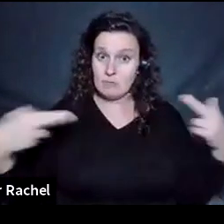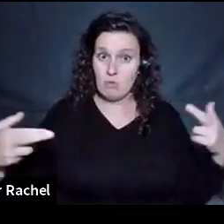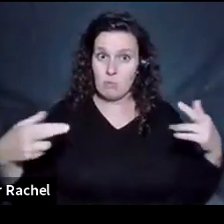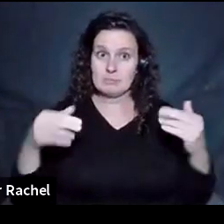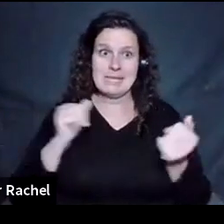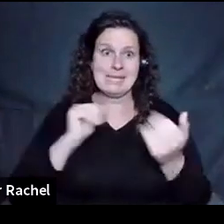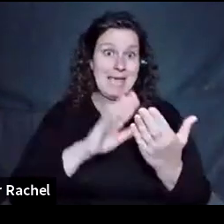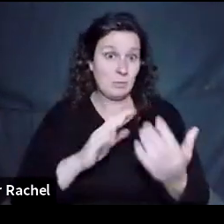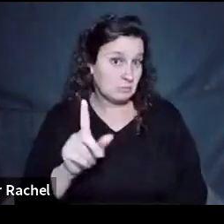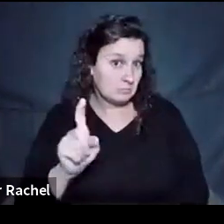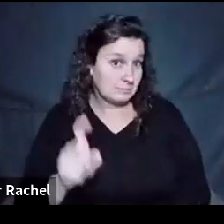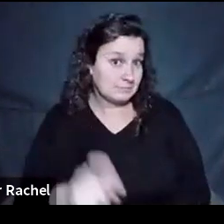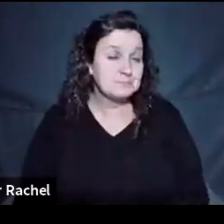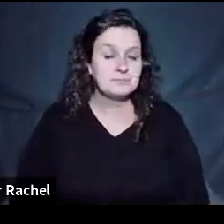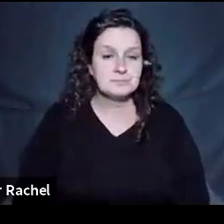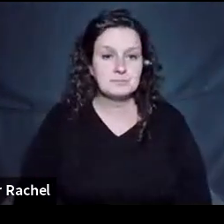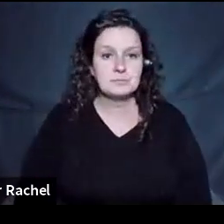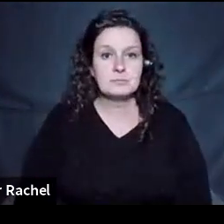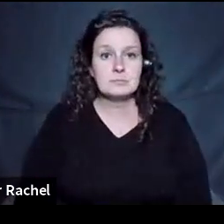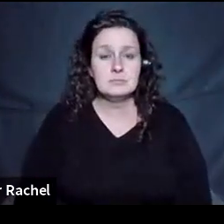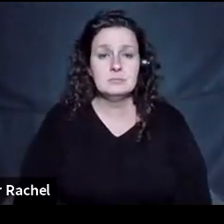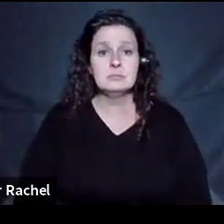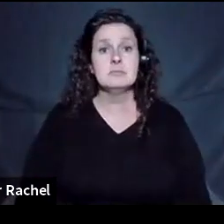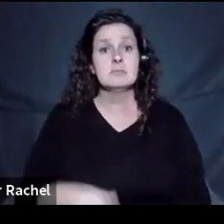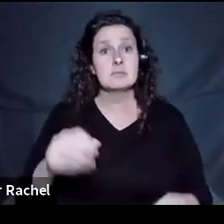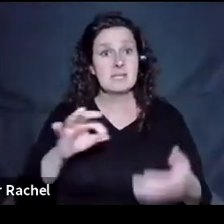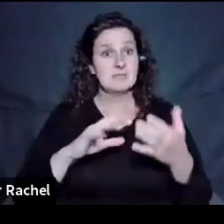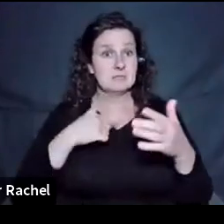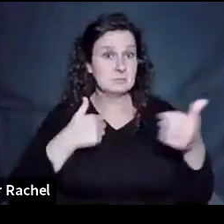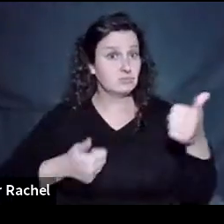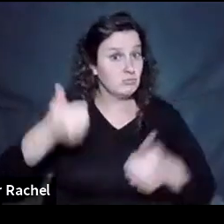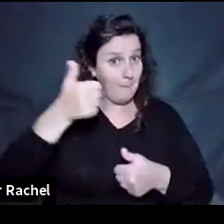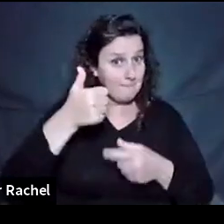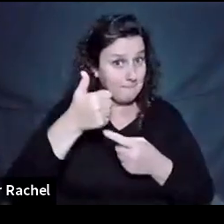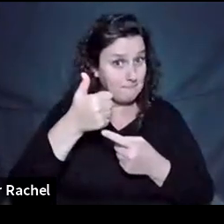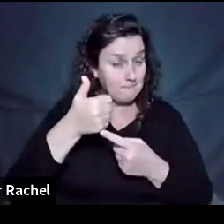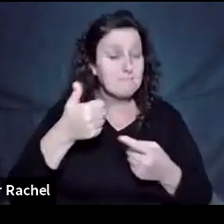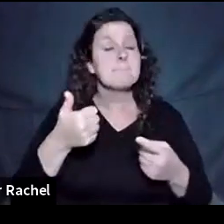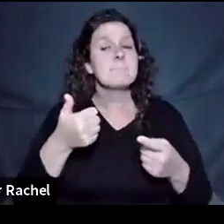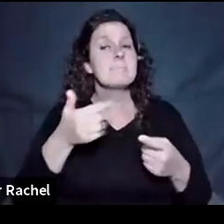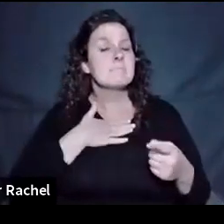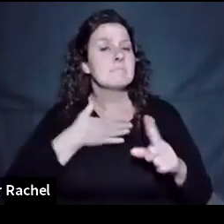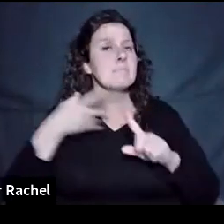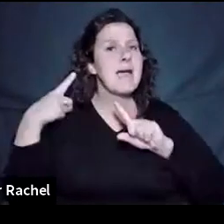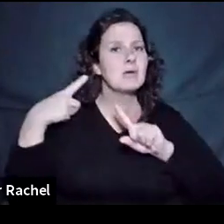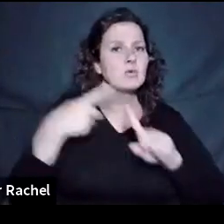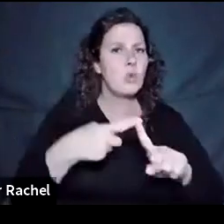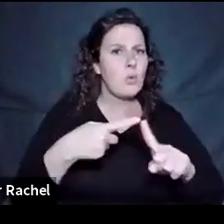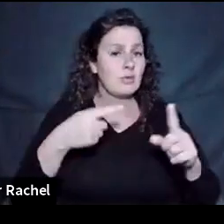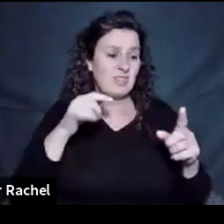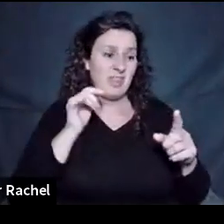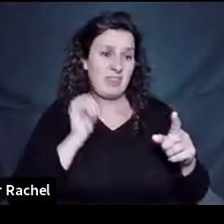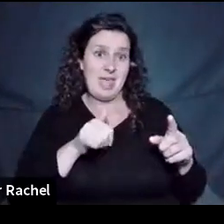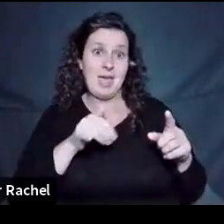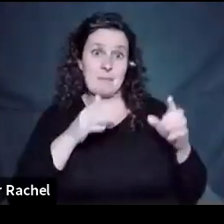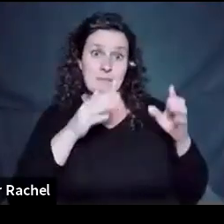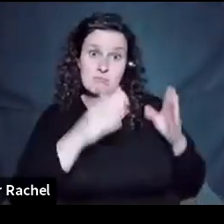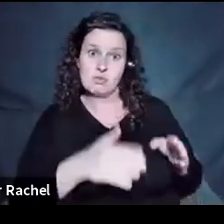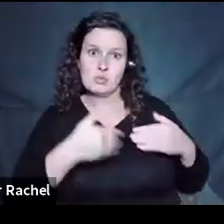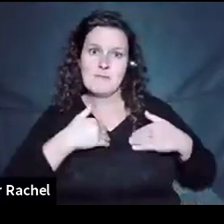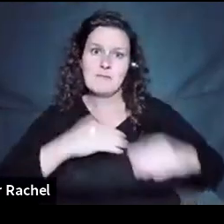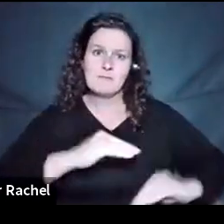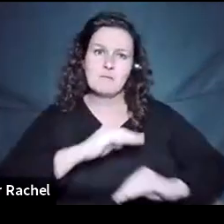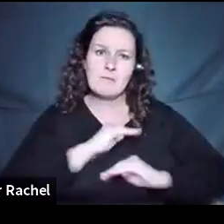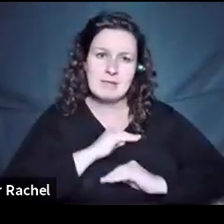having? Especially coming as a top, you know, my goal is to have someone have a fulfilling